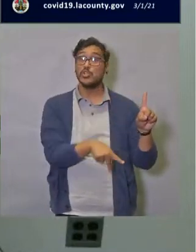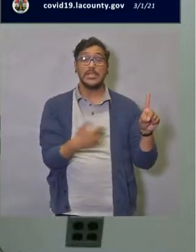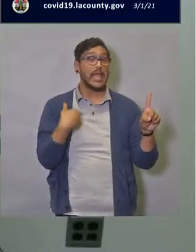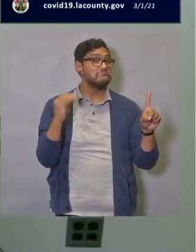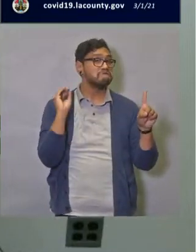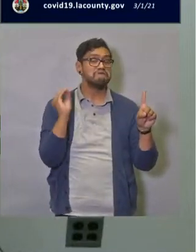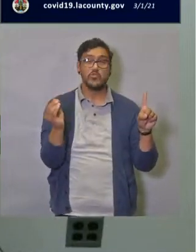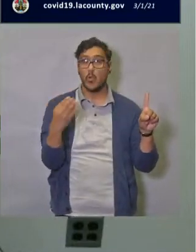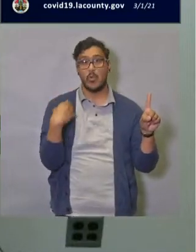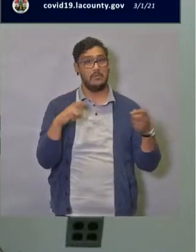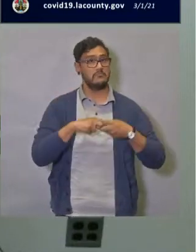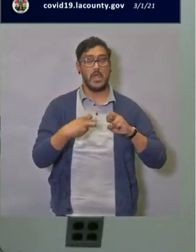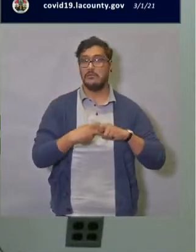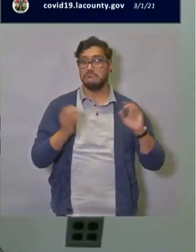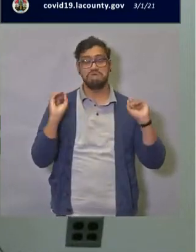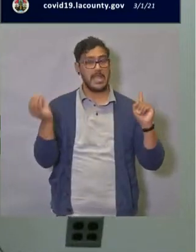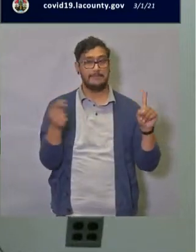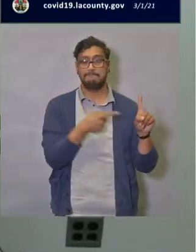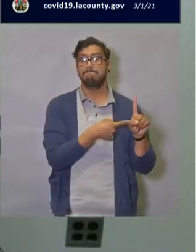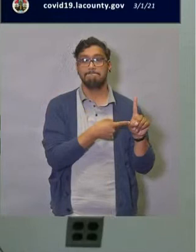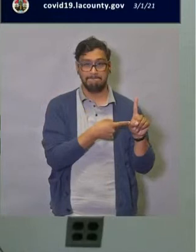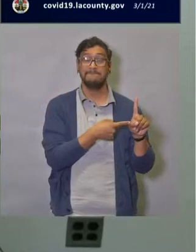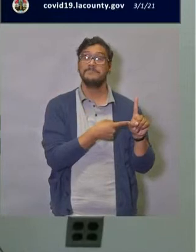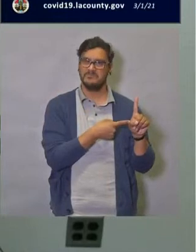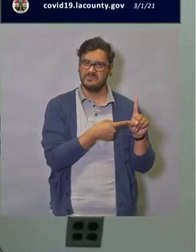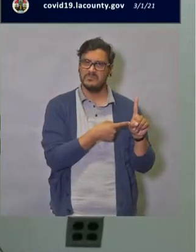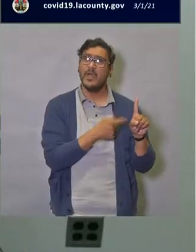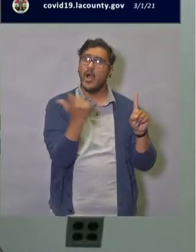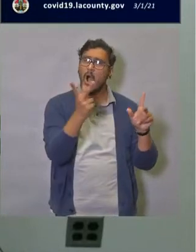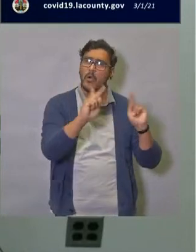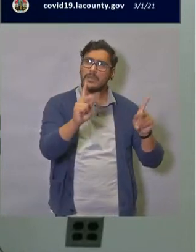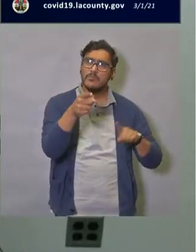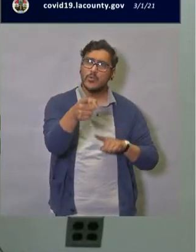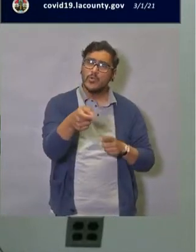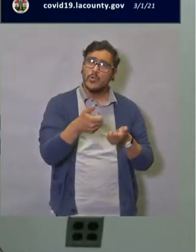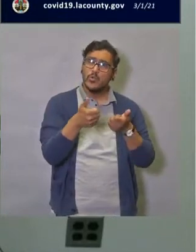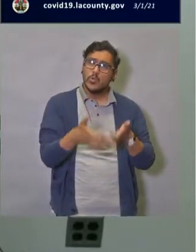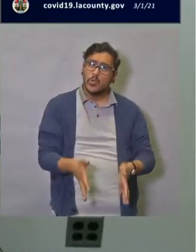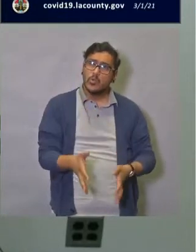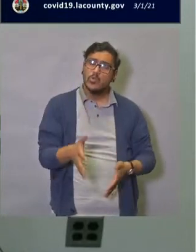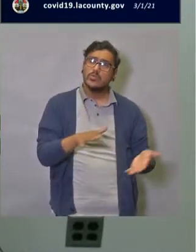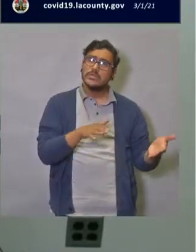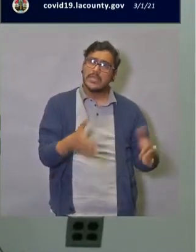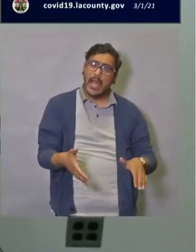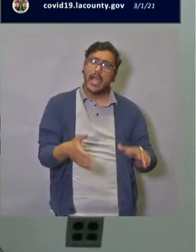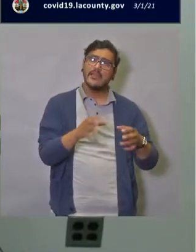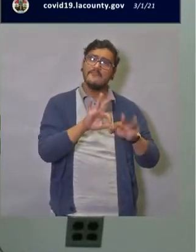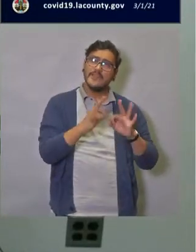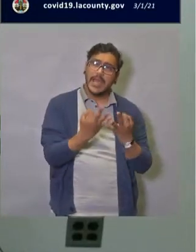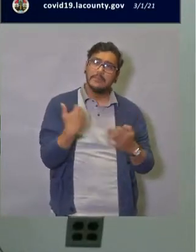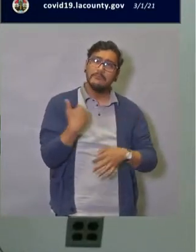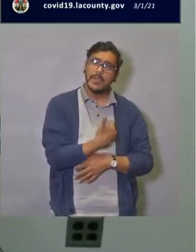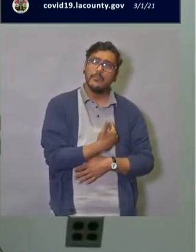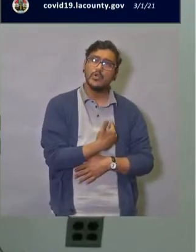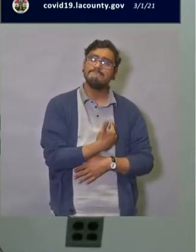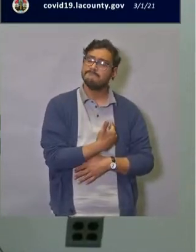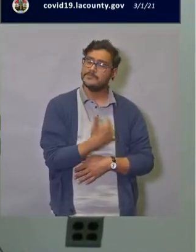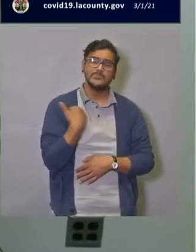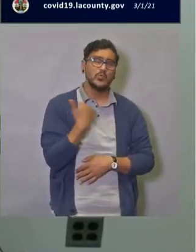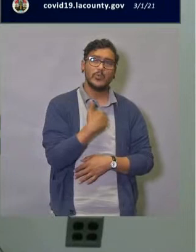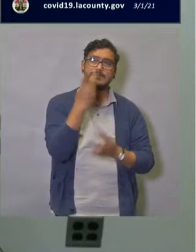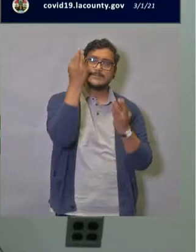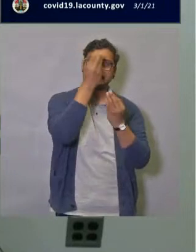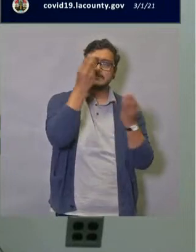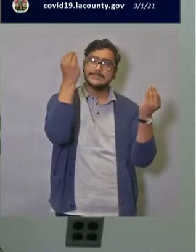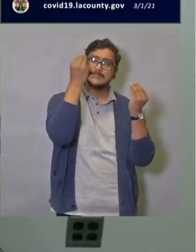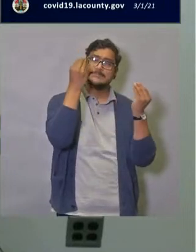underlying health conditions. To everyone who's lost a loved one or a friend to COVID-19, please know that we think of you every day, and